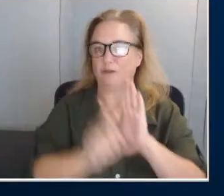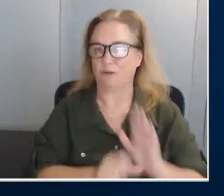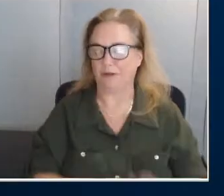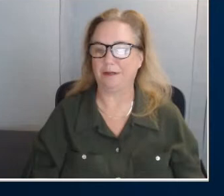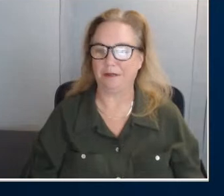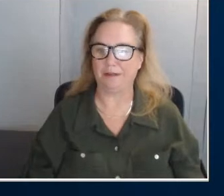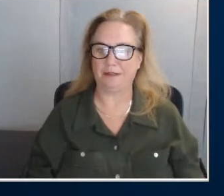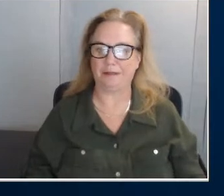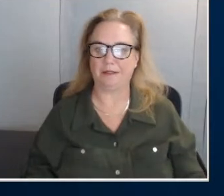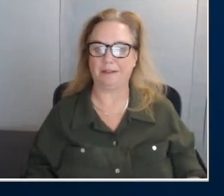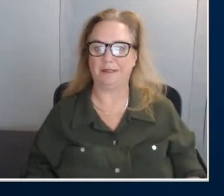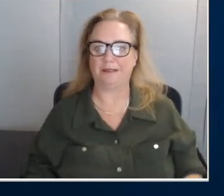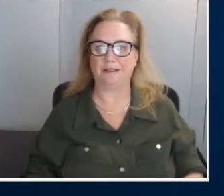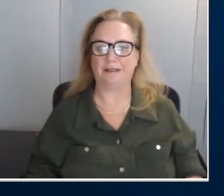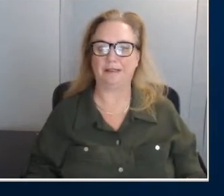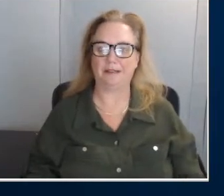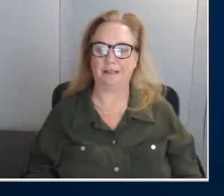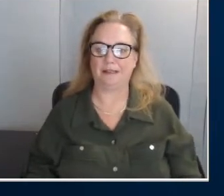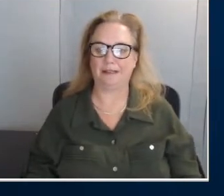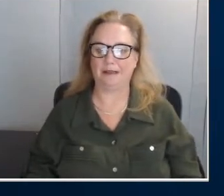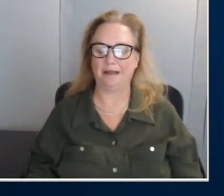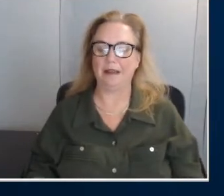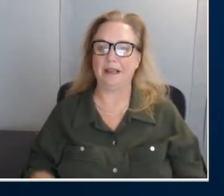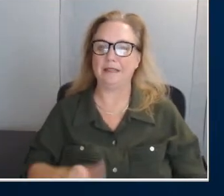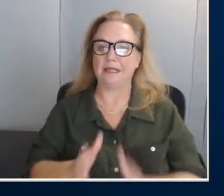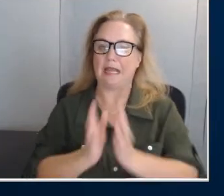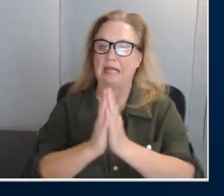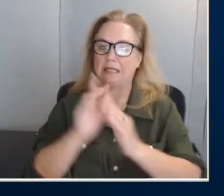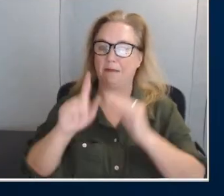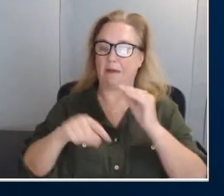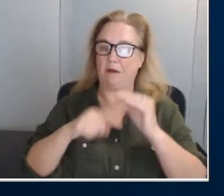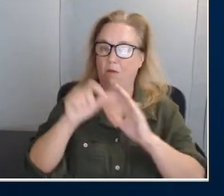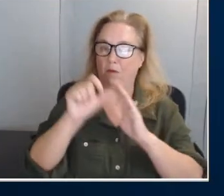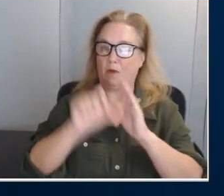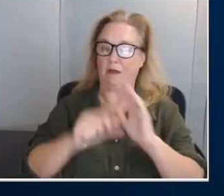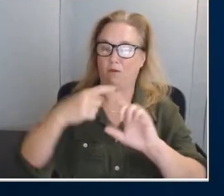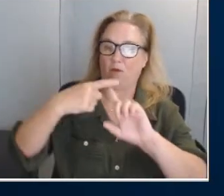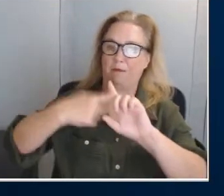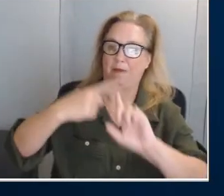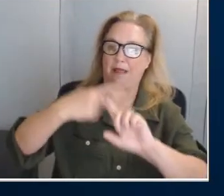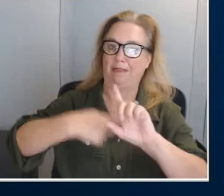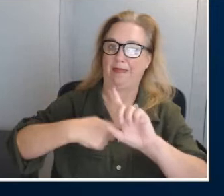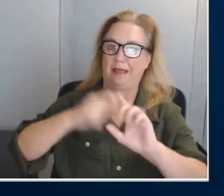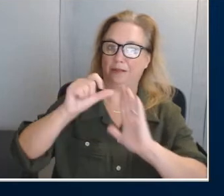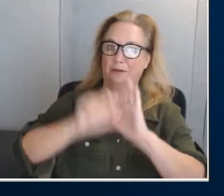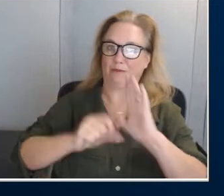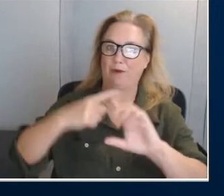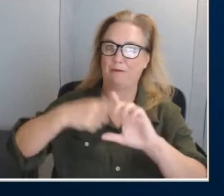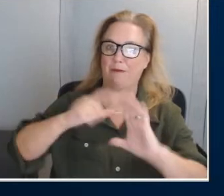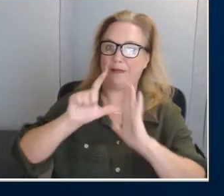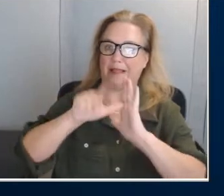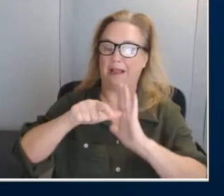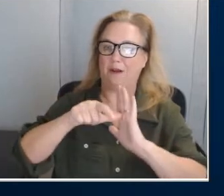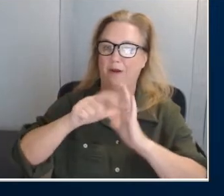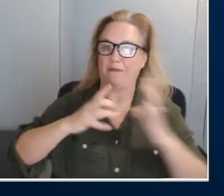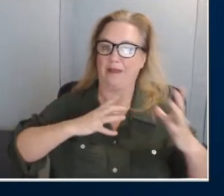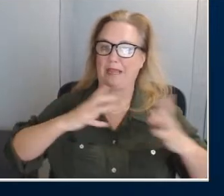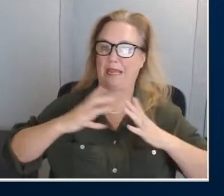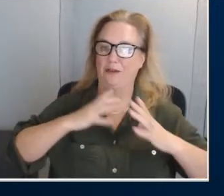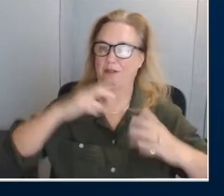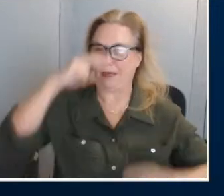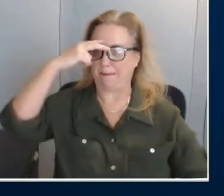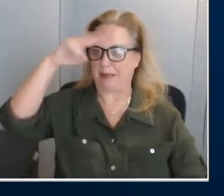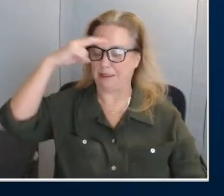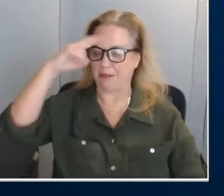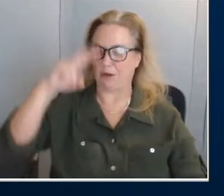That's another great thing to ask you about, because a month later you're on vacation with your fiance in Mexico. That's very reassuring to anyone